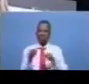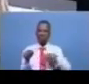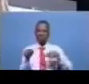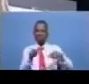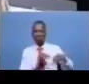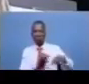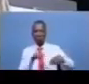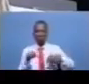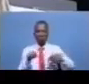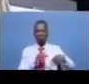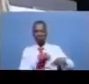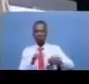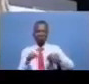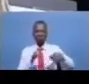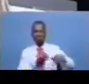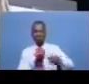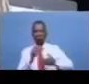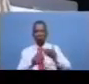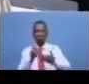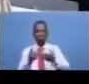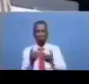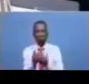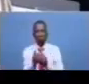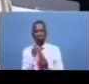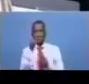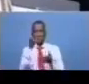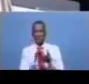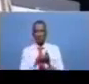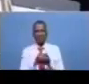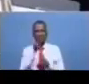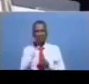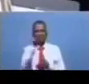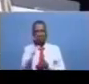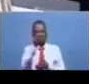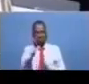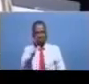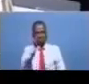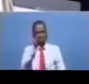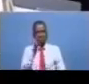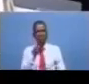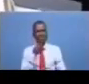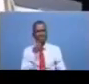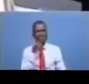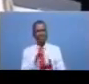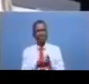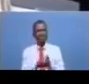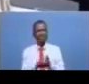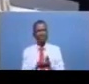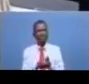the objection he had raised, made a point that, counsel, are you saying that she is